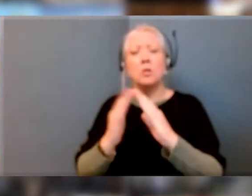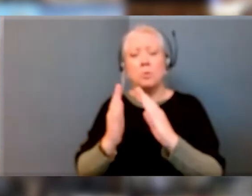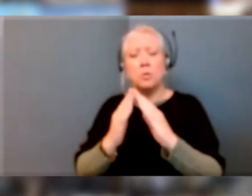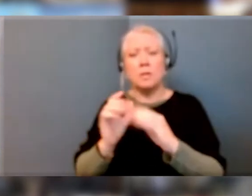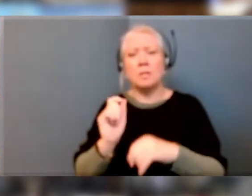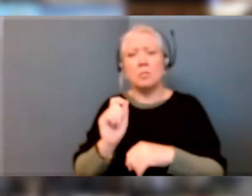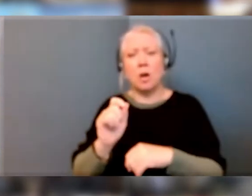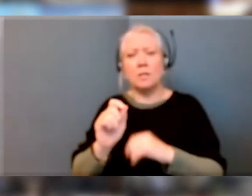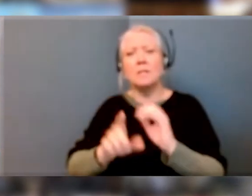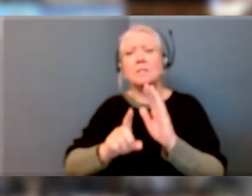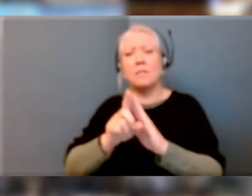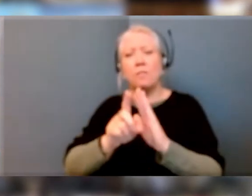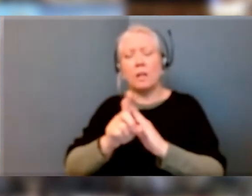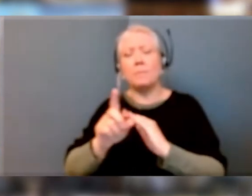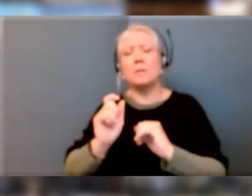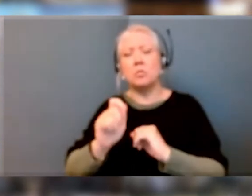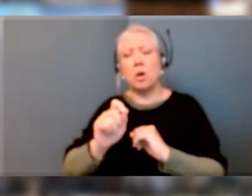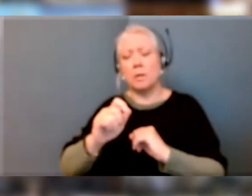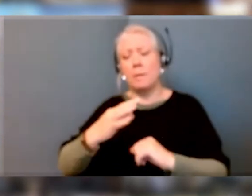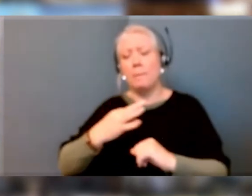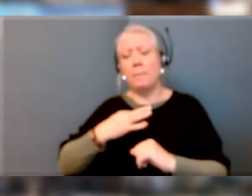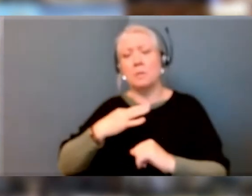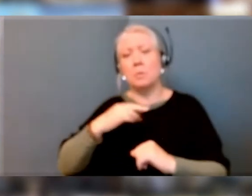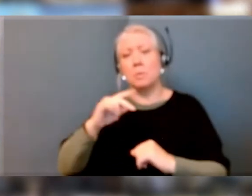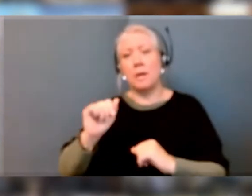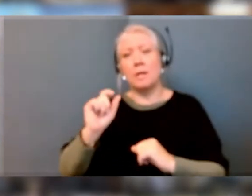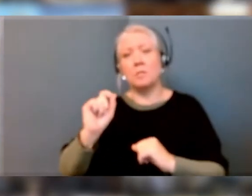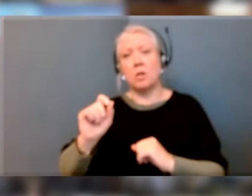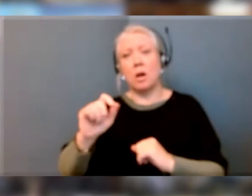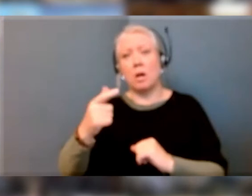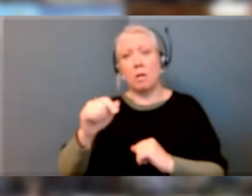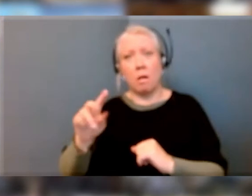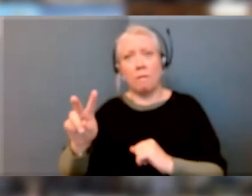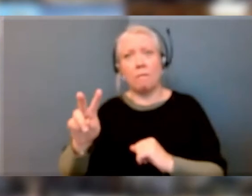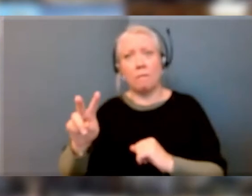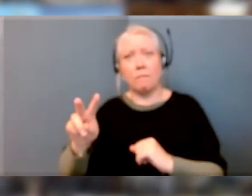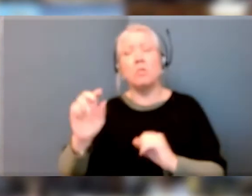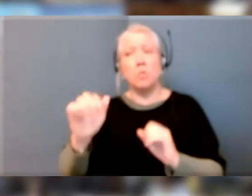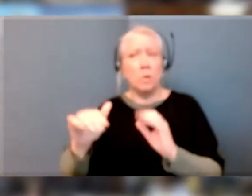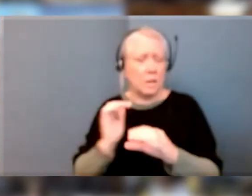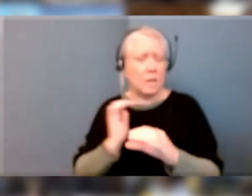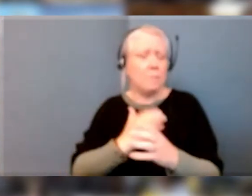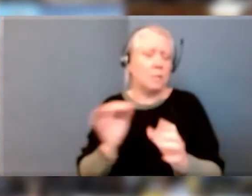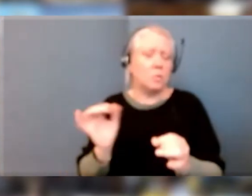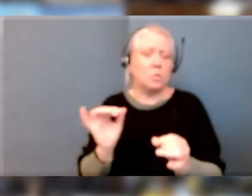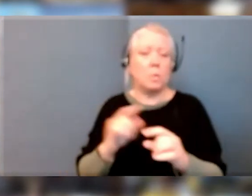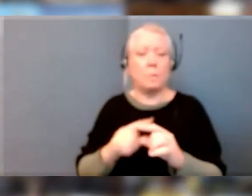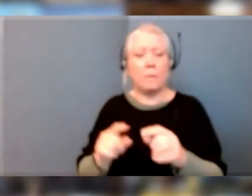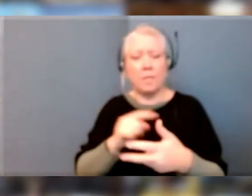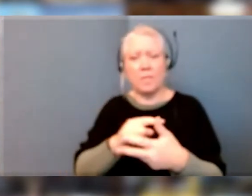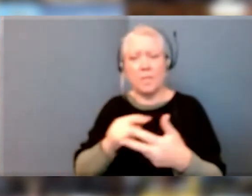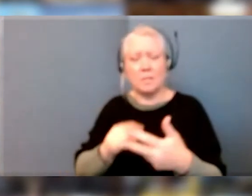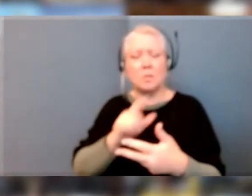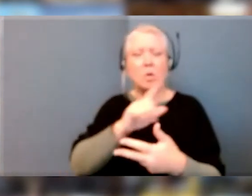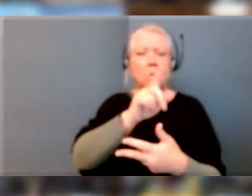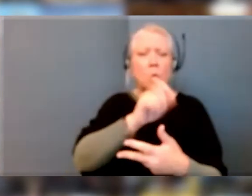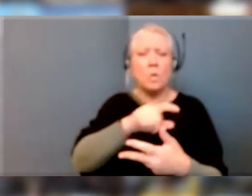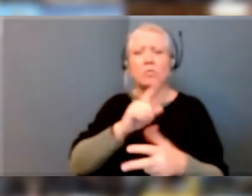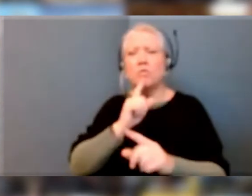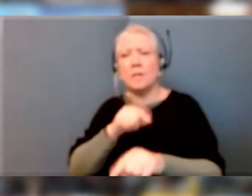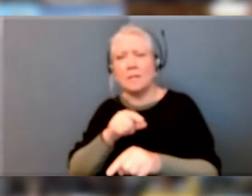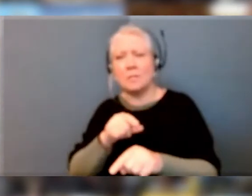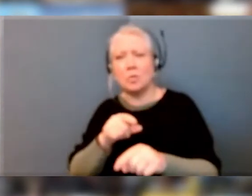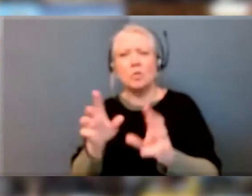community.development@pittsburghpa.gov. But we do just want to make sure you know about these Q&A sessions coming up. The Q&A sessions, for